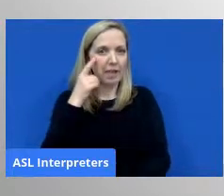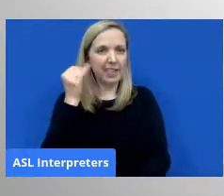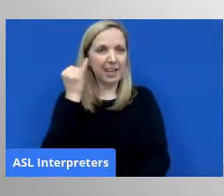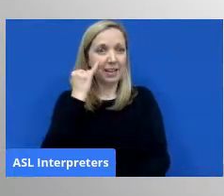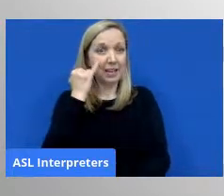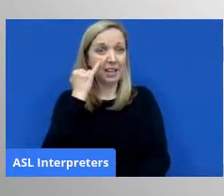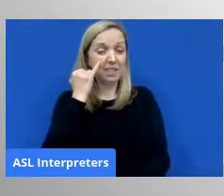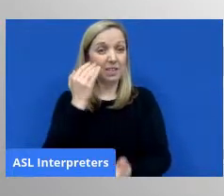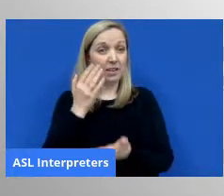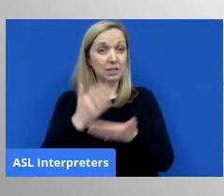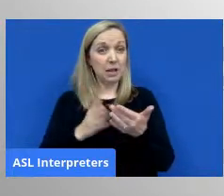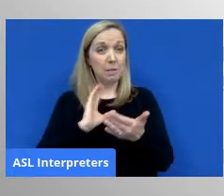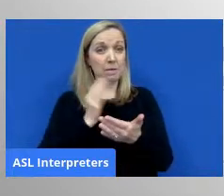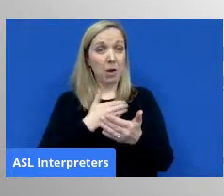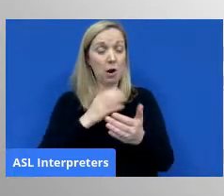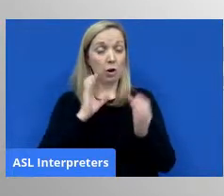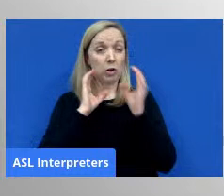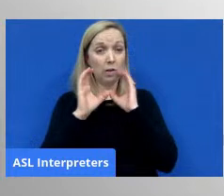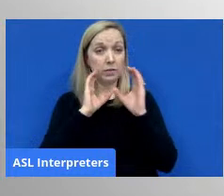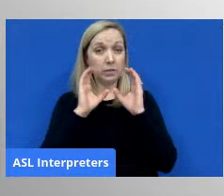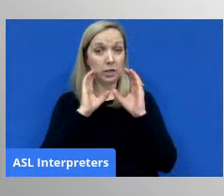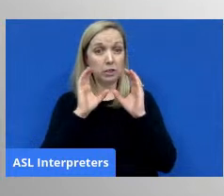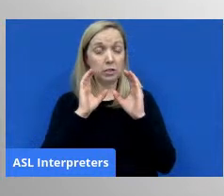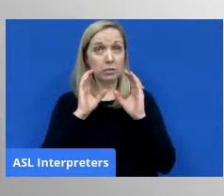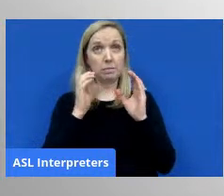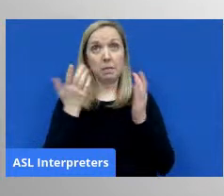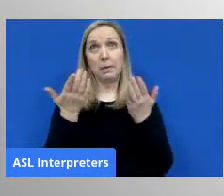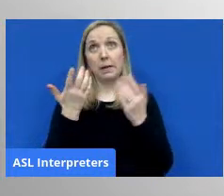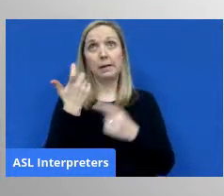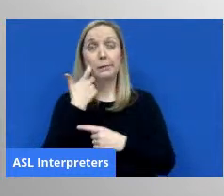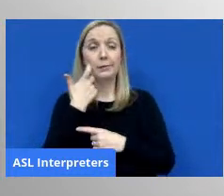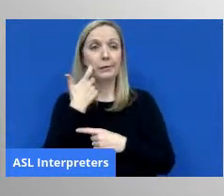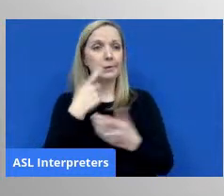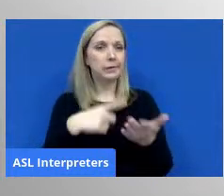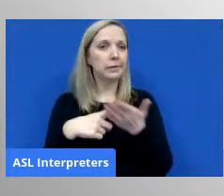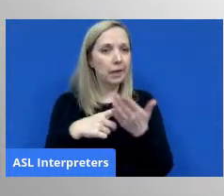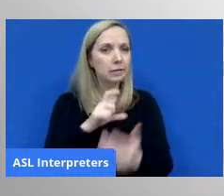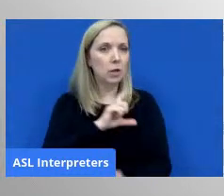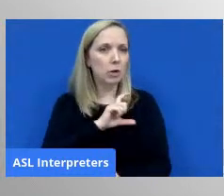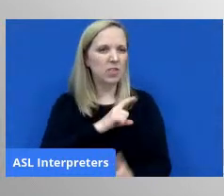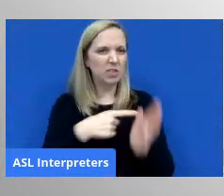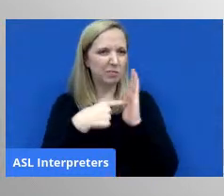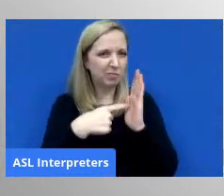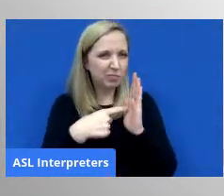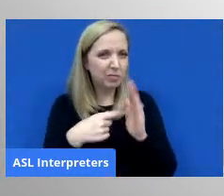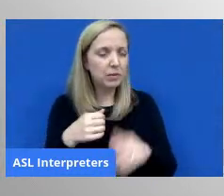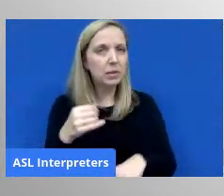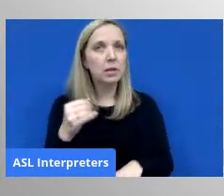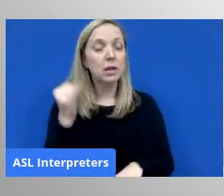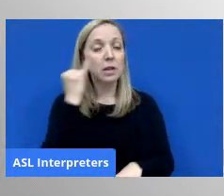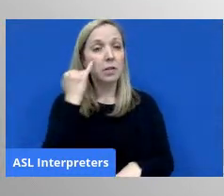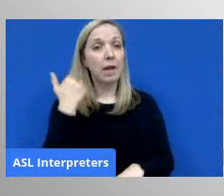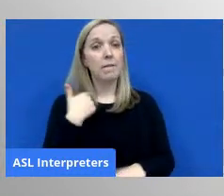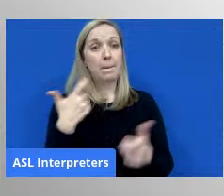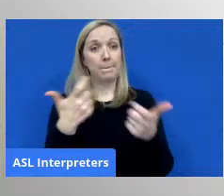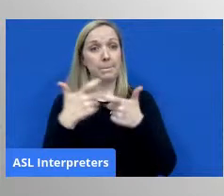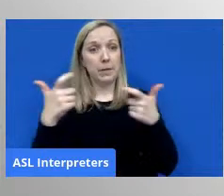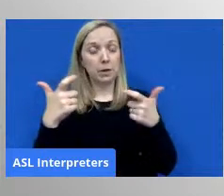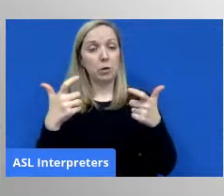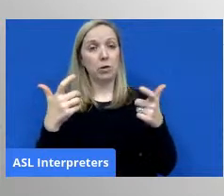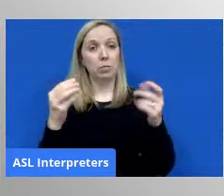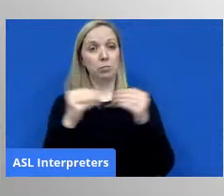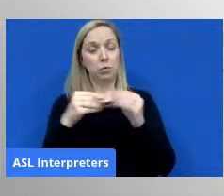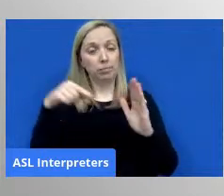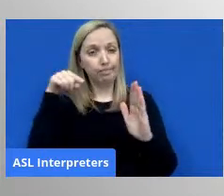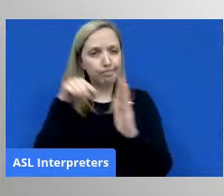conversations that we've had, let's just say even the example about law enforcement, and if we are having a larger conversation around that.